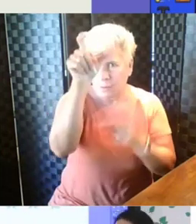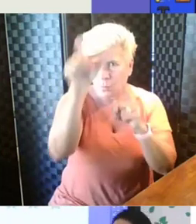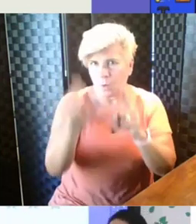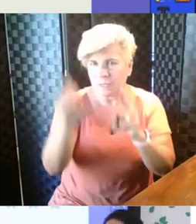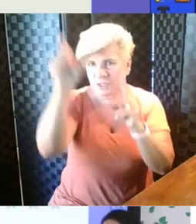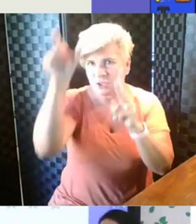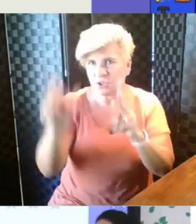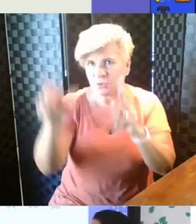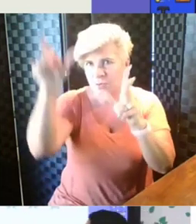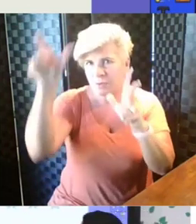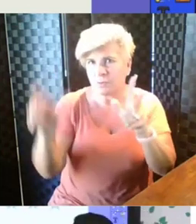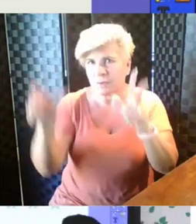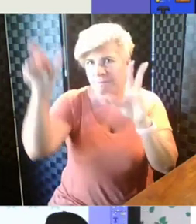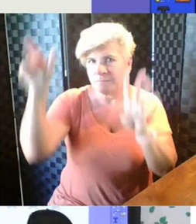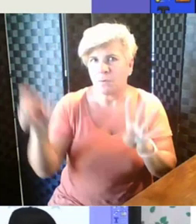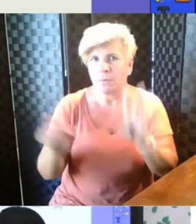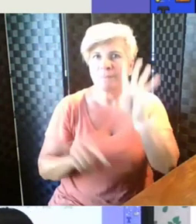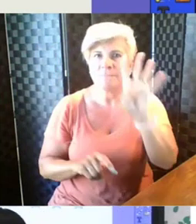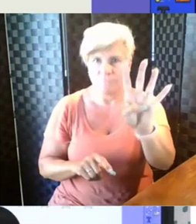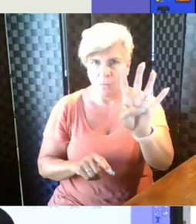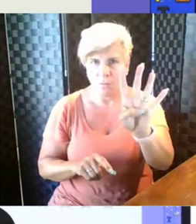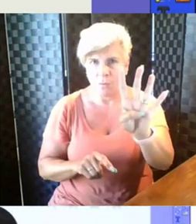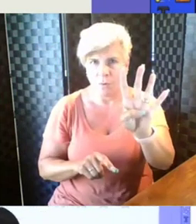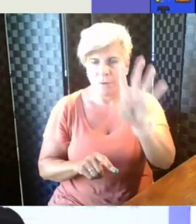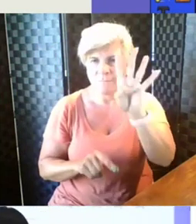1, 2, 3, 4. So we have 4 columns.